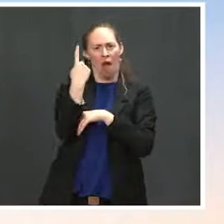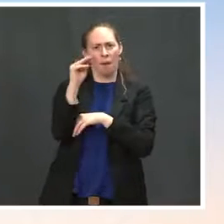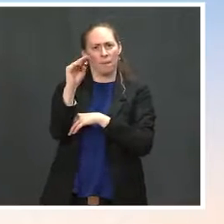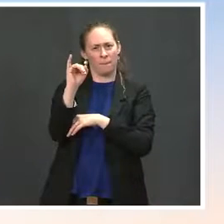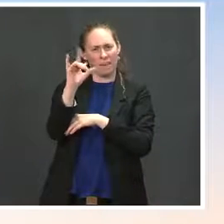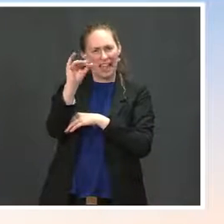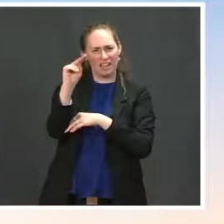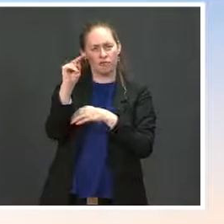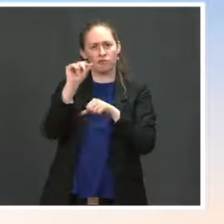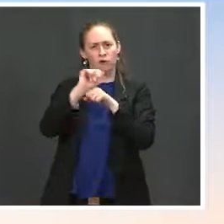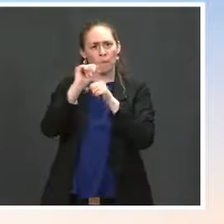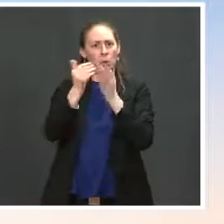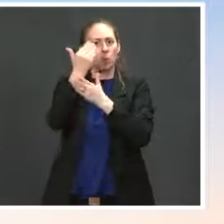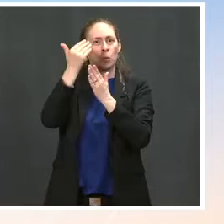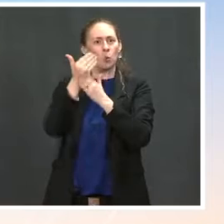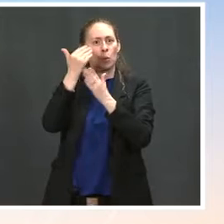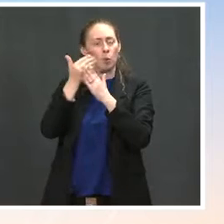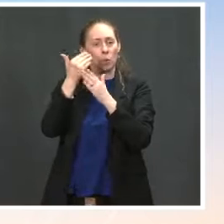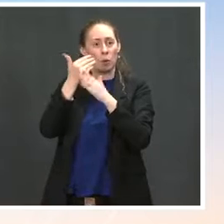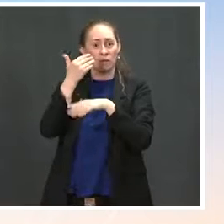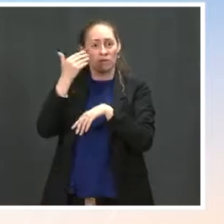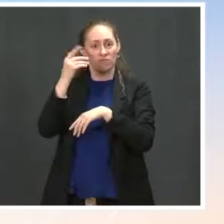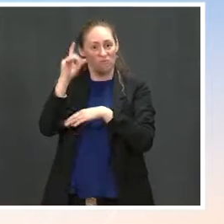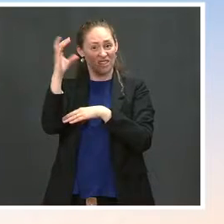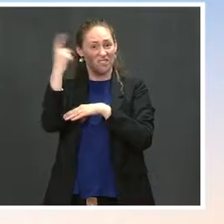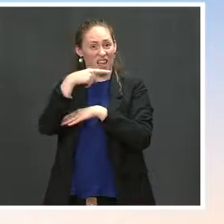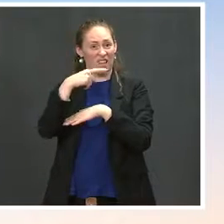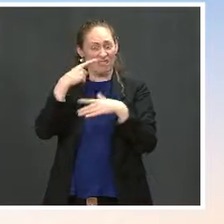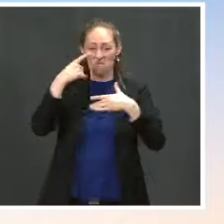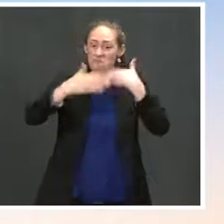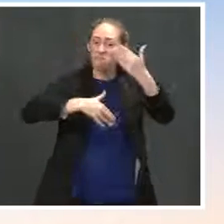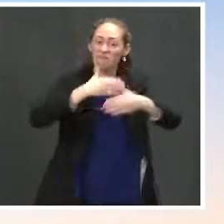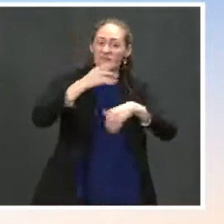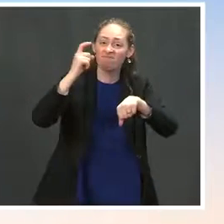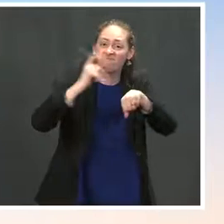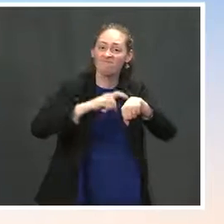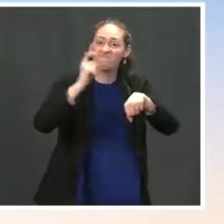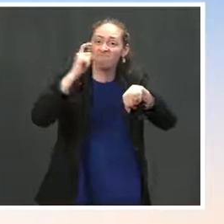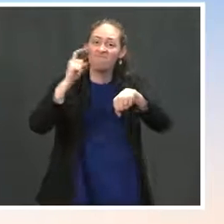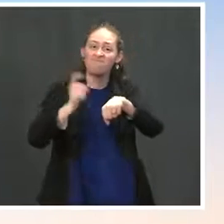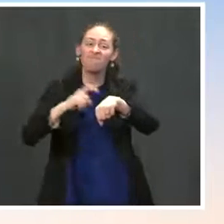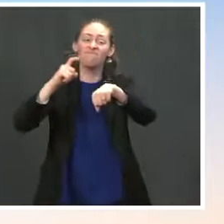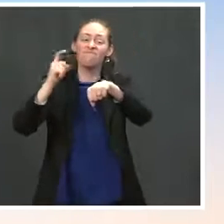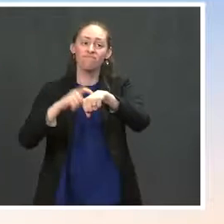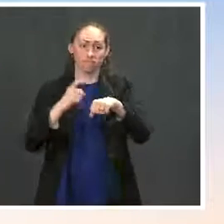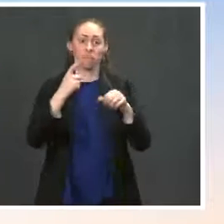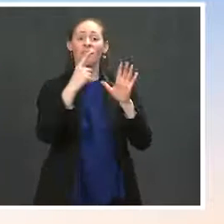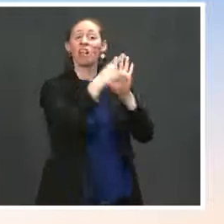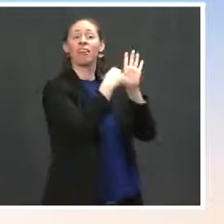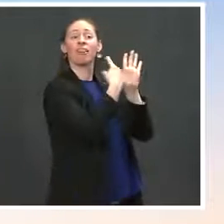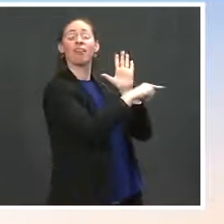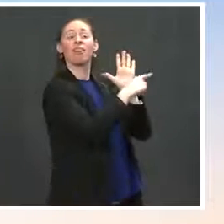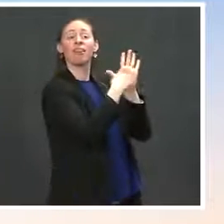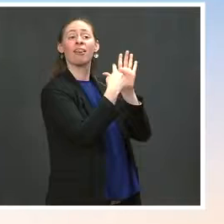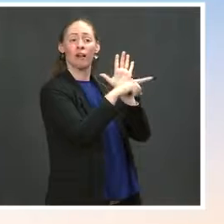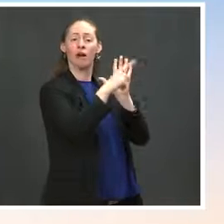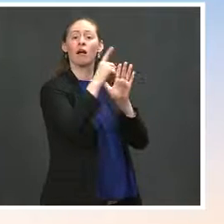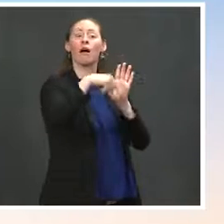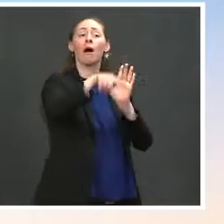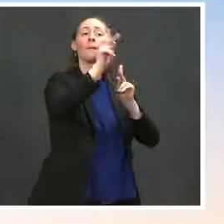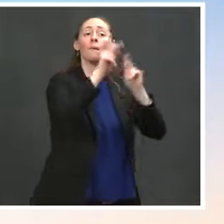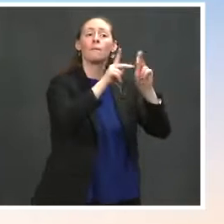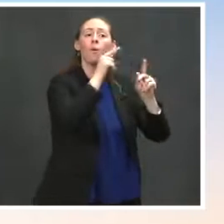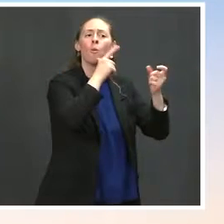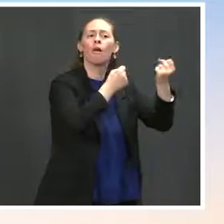in office. He's on track for that, in our view. And a lot of these critics are the same people who advocated for the policies of the